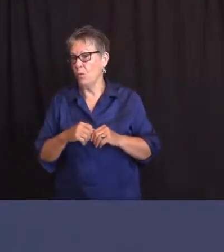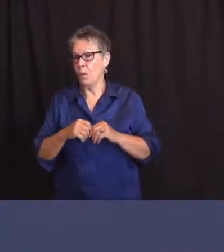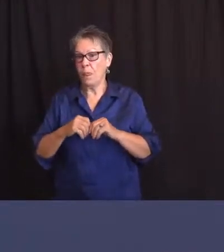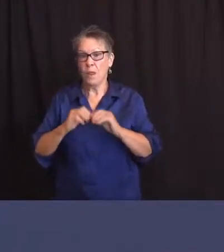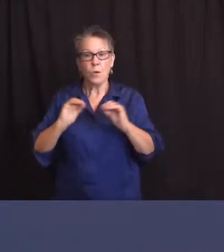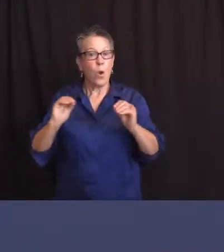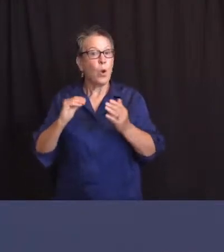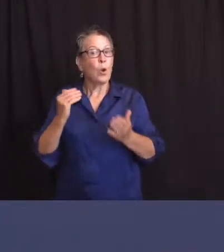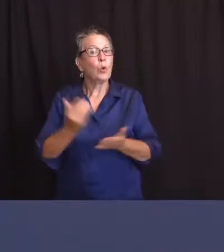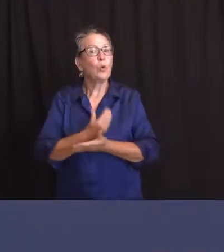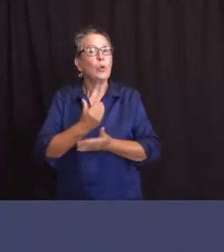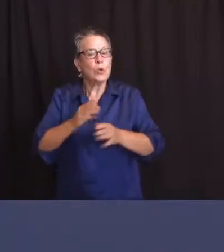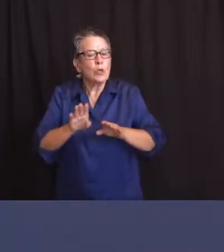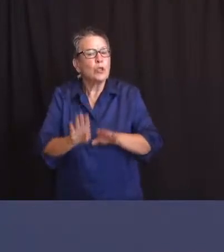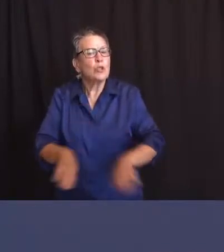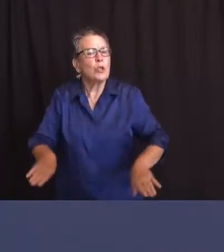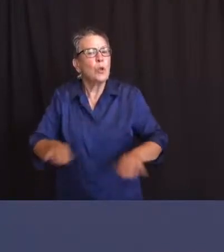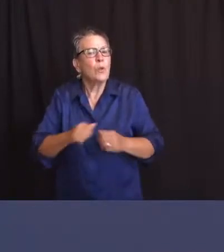multisystem inflammatory